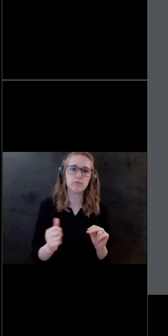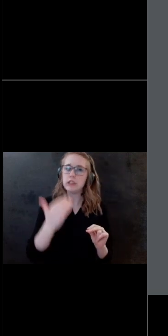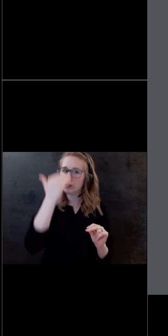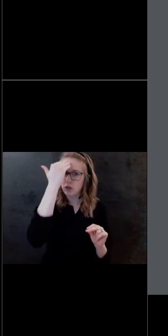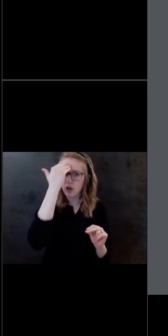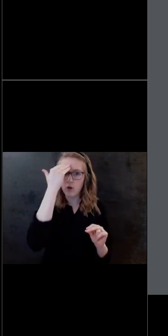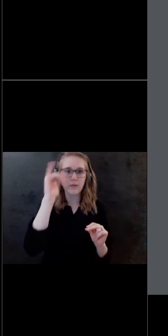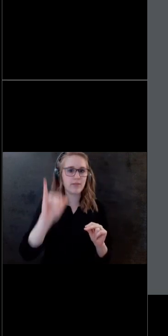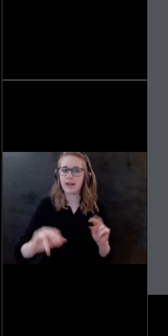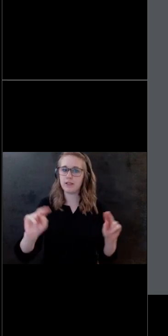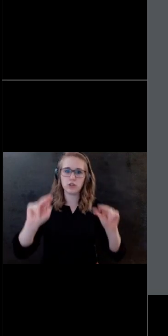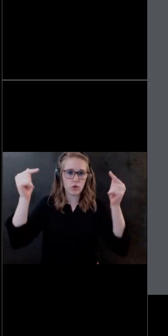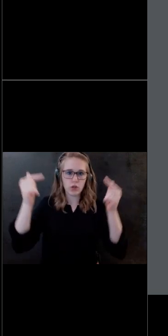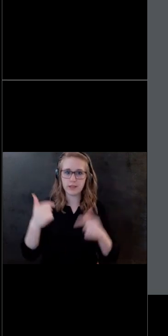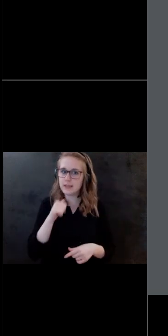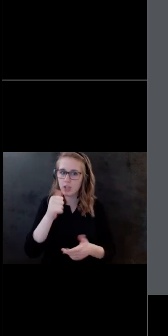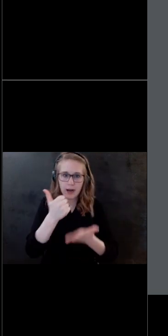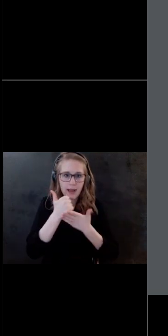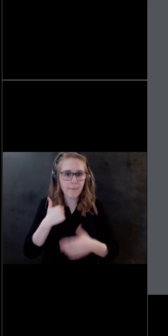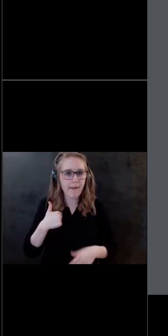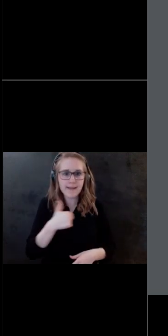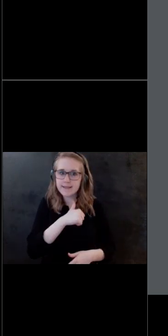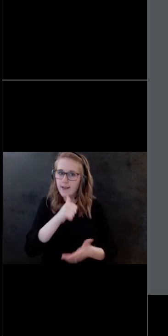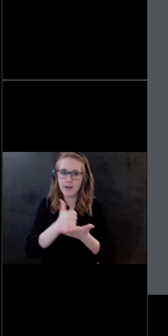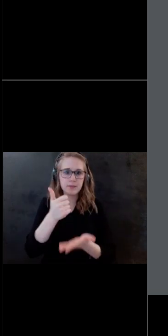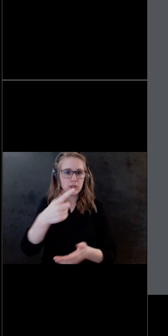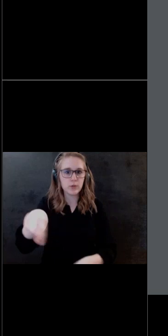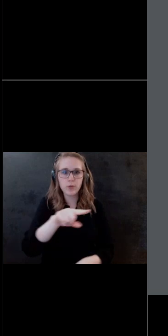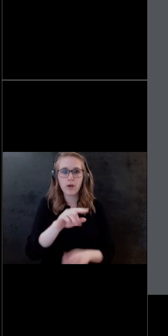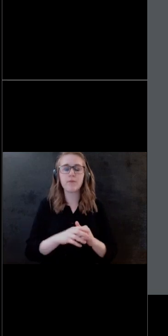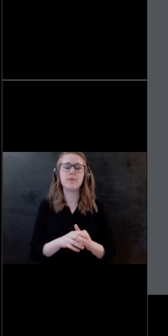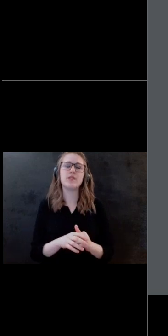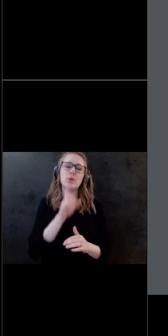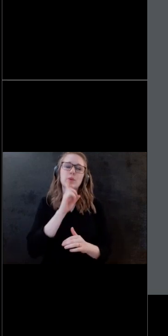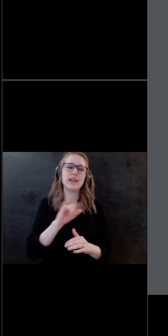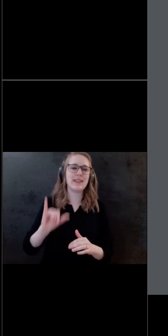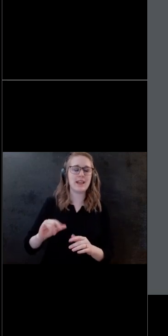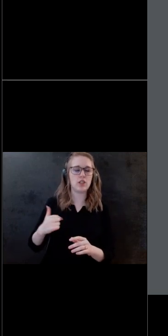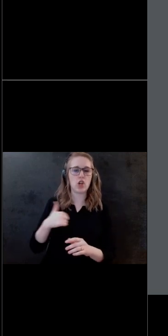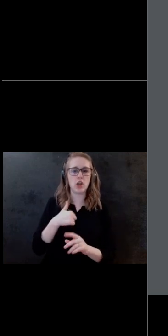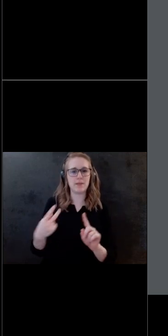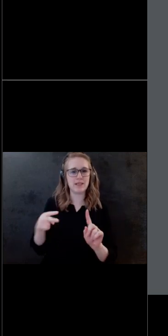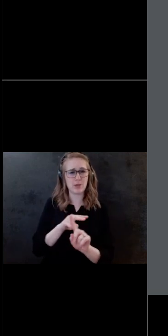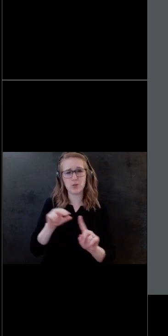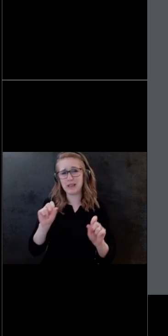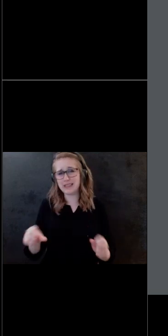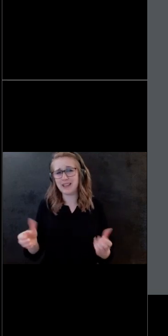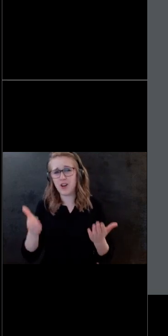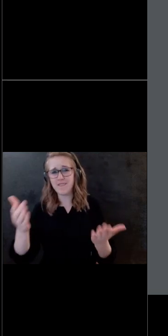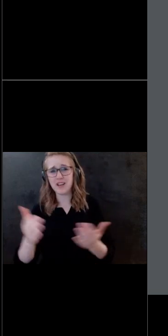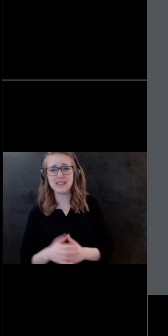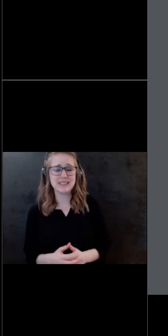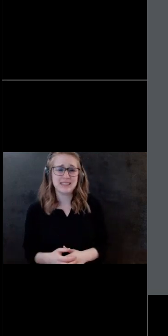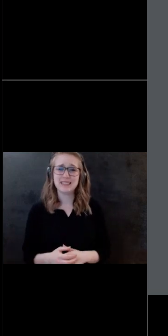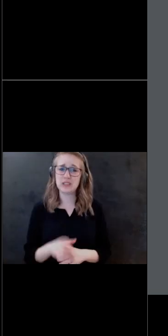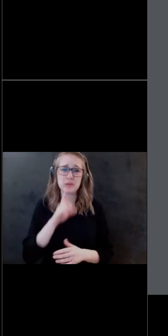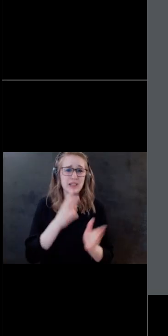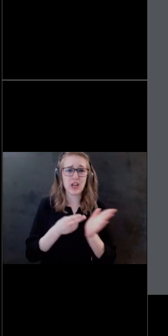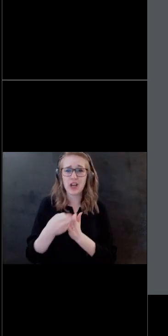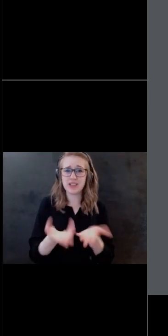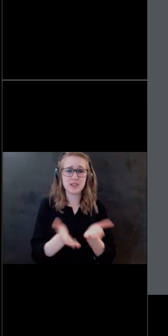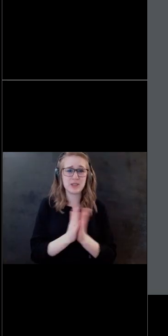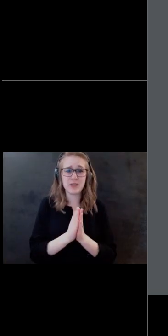especially not us. So that's really just where we are coming from and what I can offer. But, you know, this is a very honest